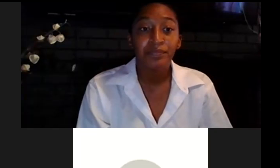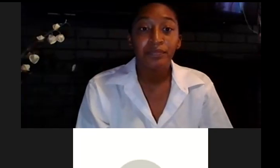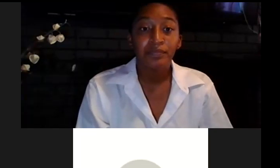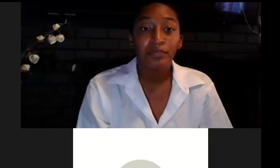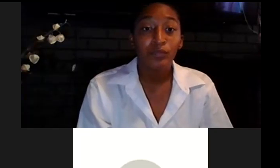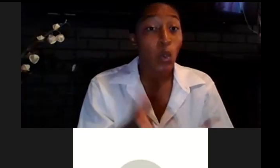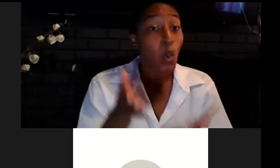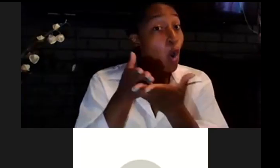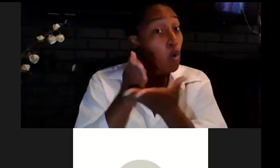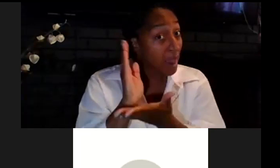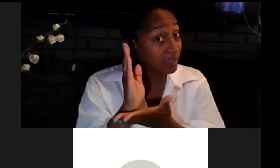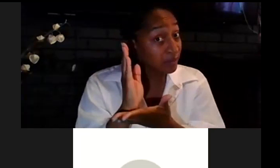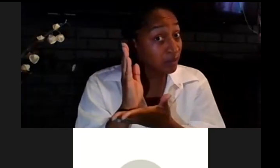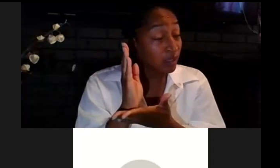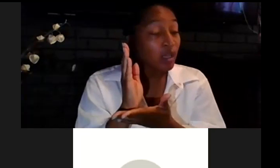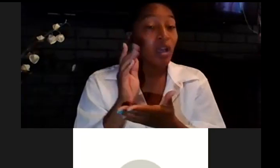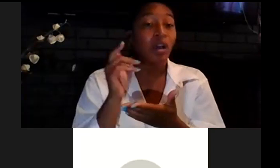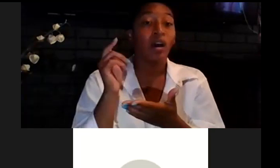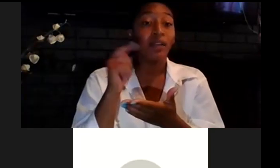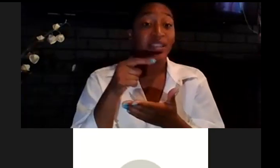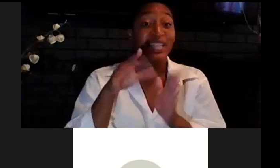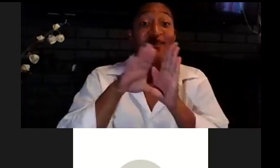All right, so I will have this video